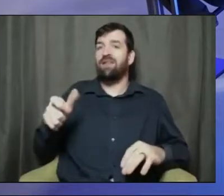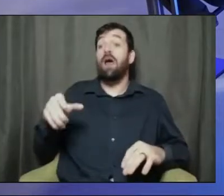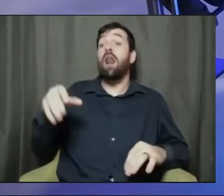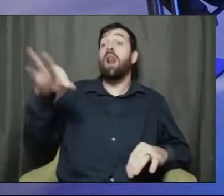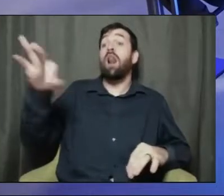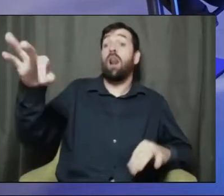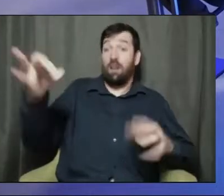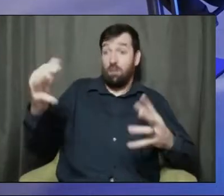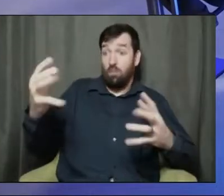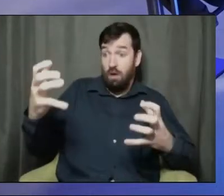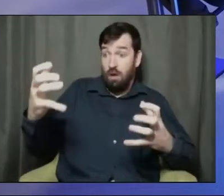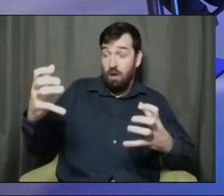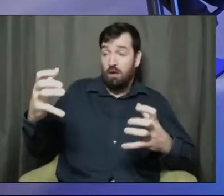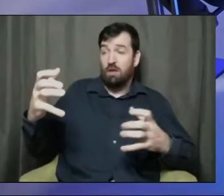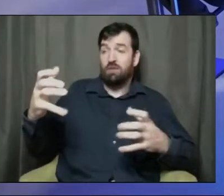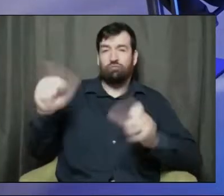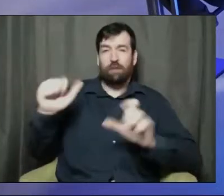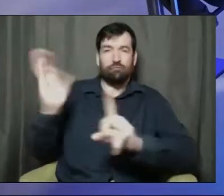COVID vaccine.